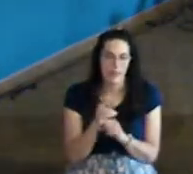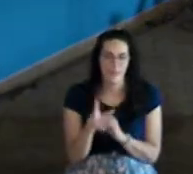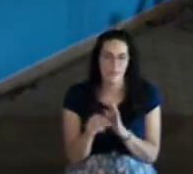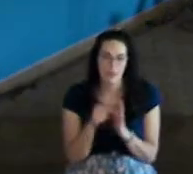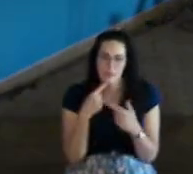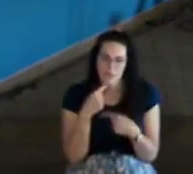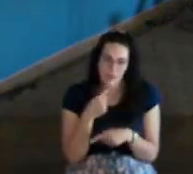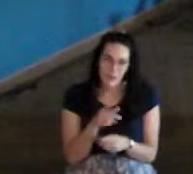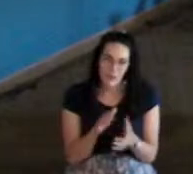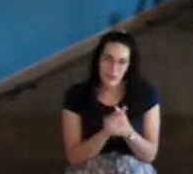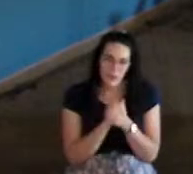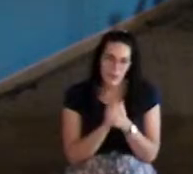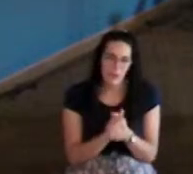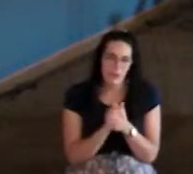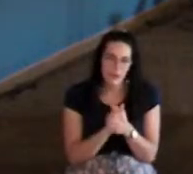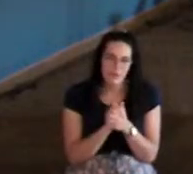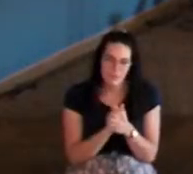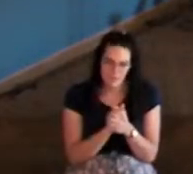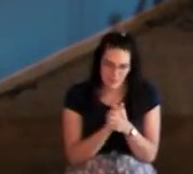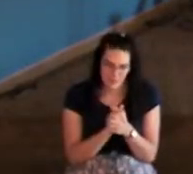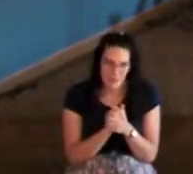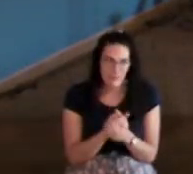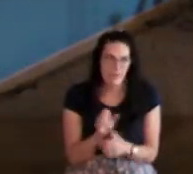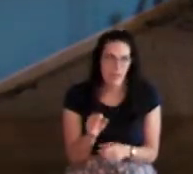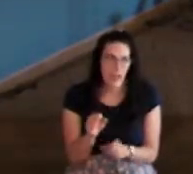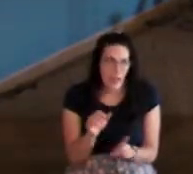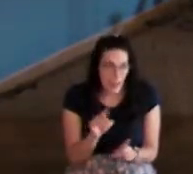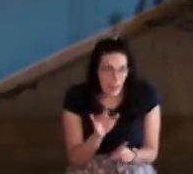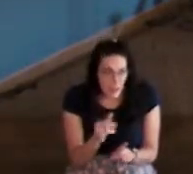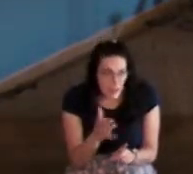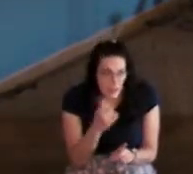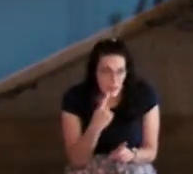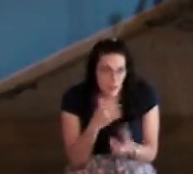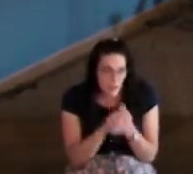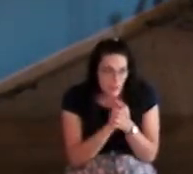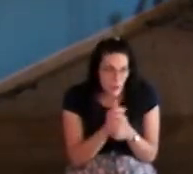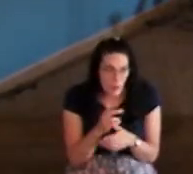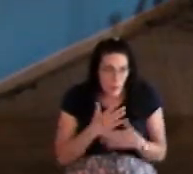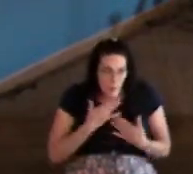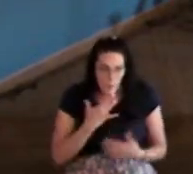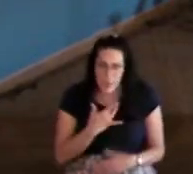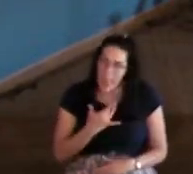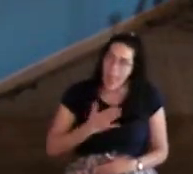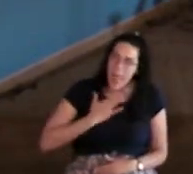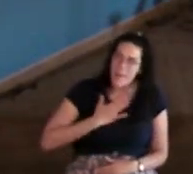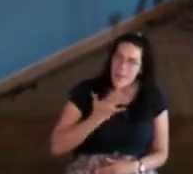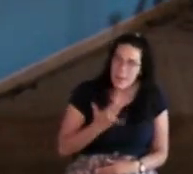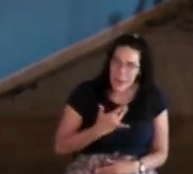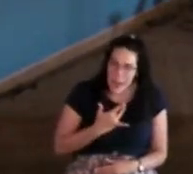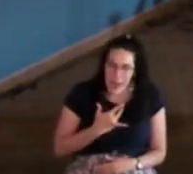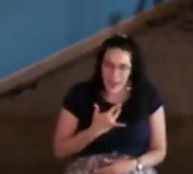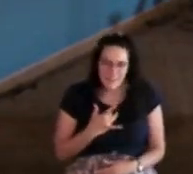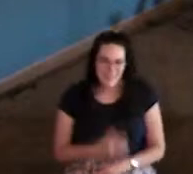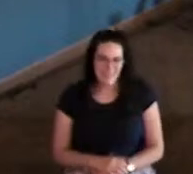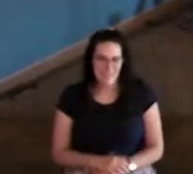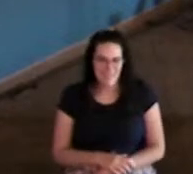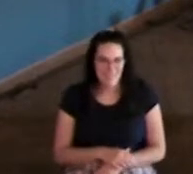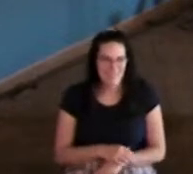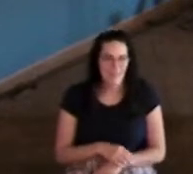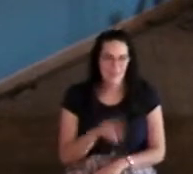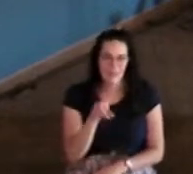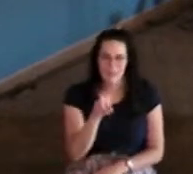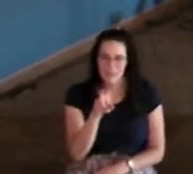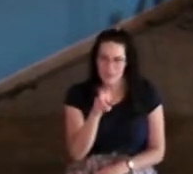say congratulations. Addie, do you want to say congratulations or happy birthday? Happy birthday. Yes. 200 years,